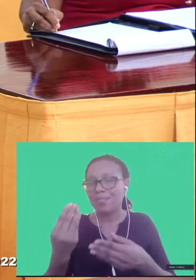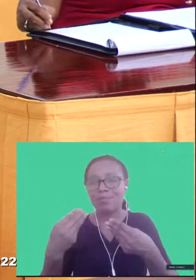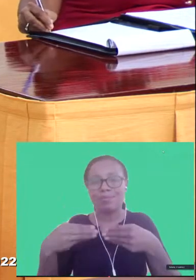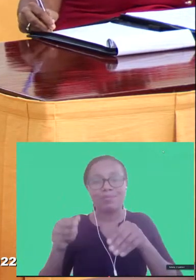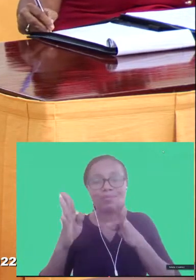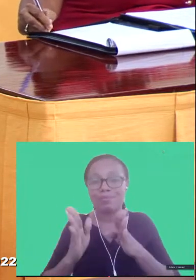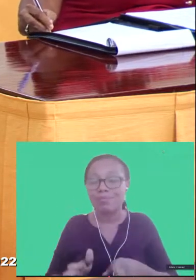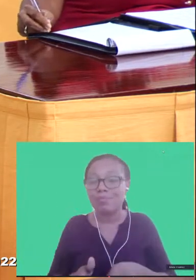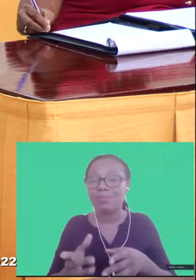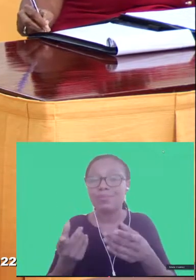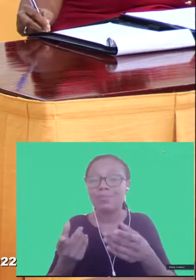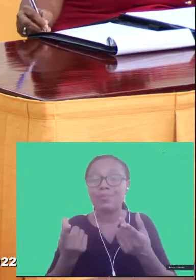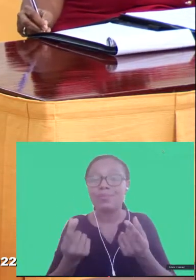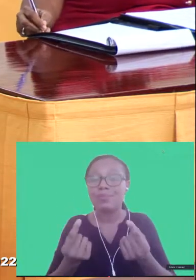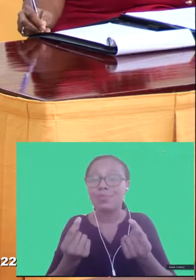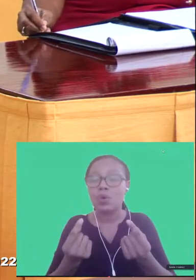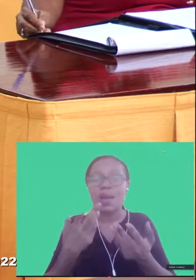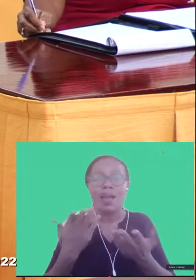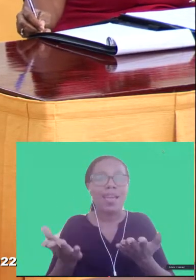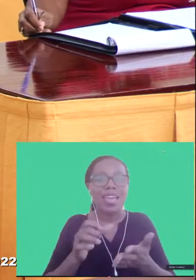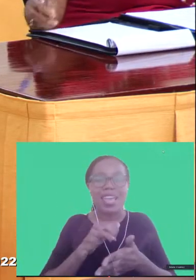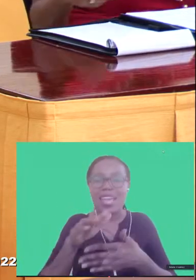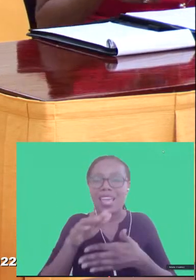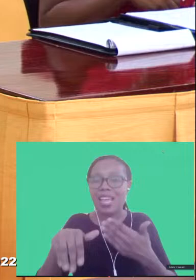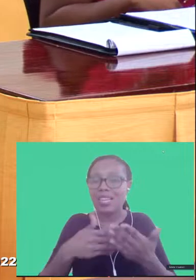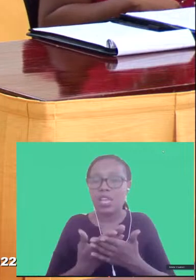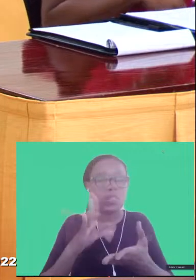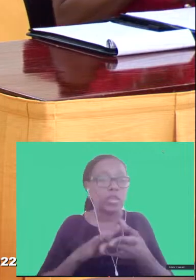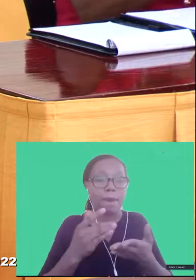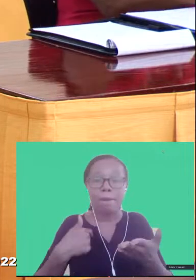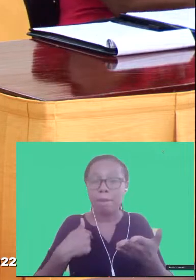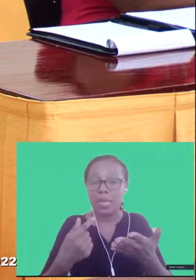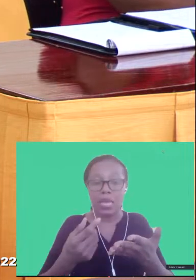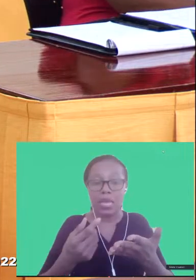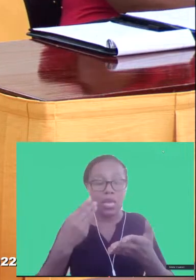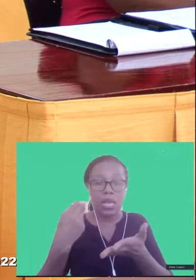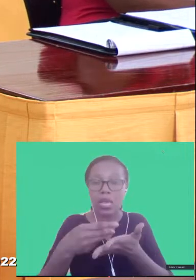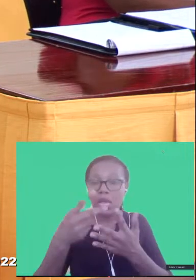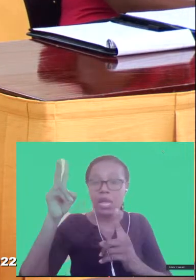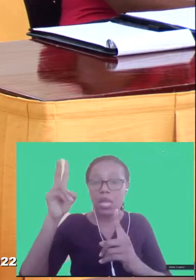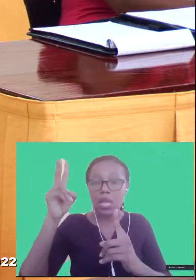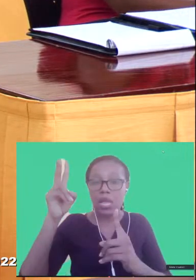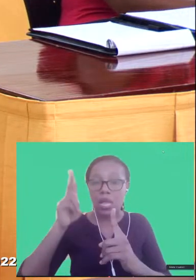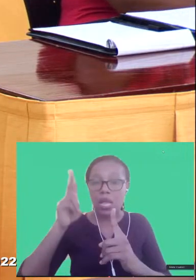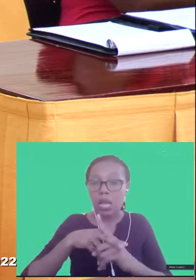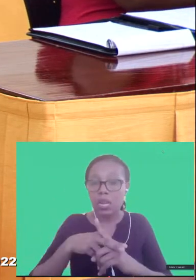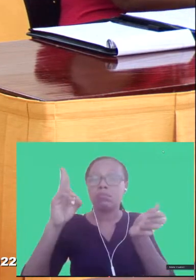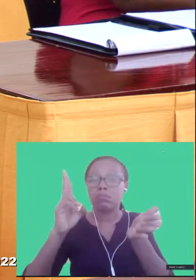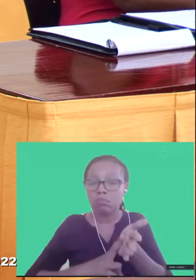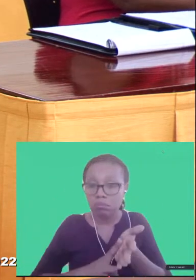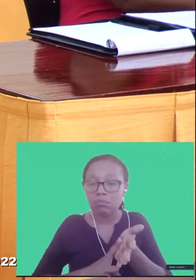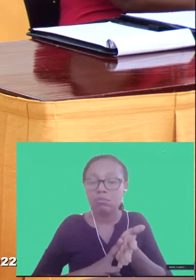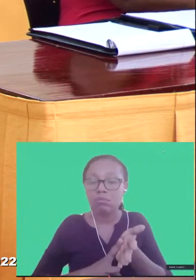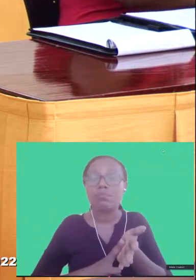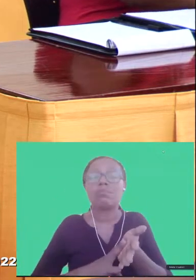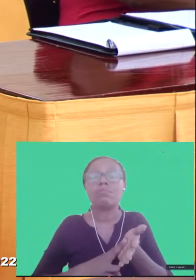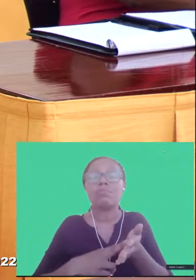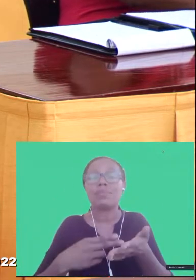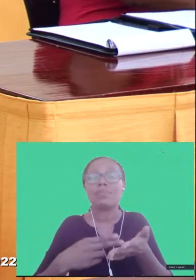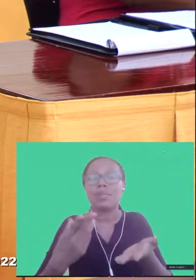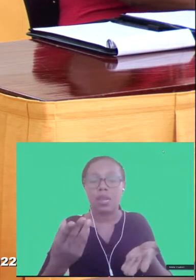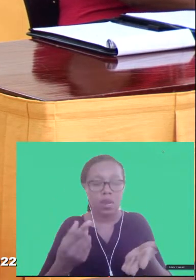do in fact have registered appropriately, and once that is provable, then you are entitled